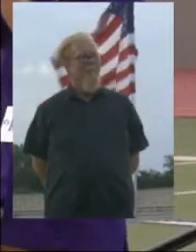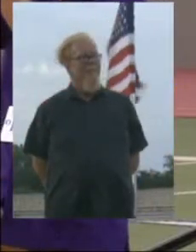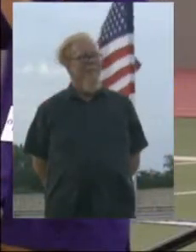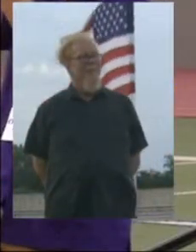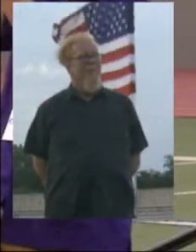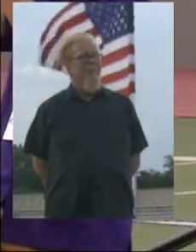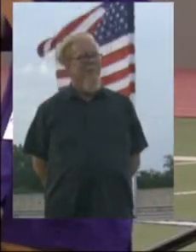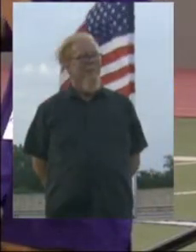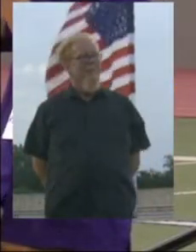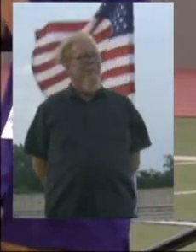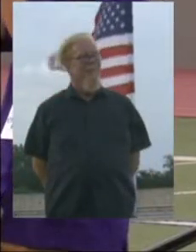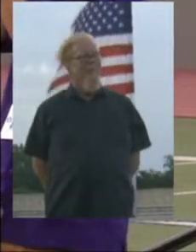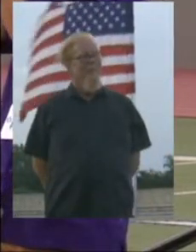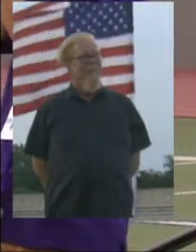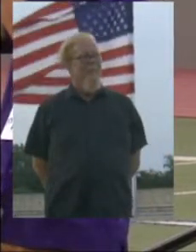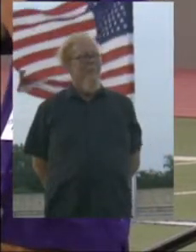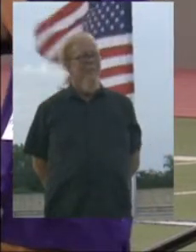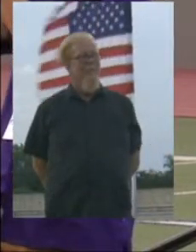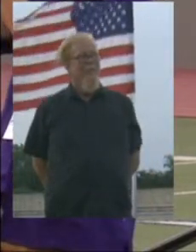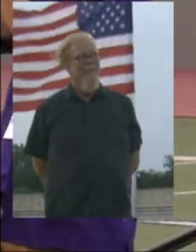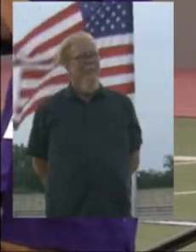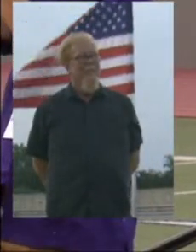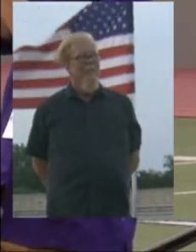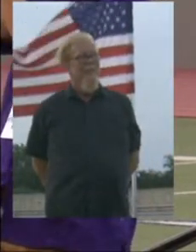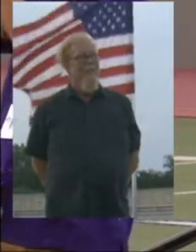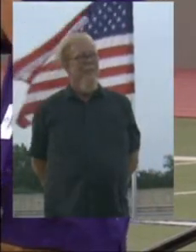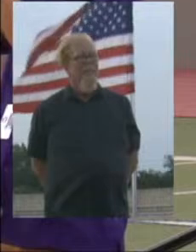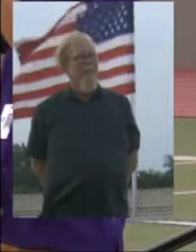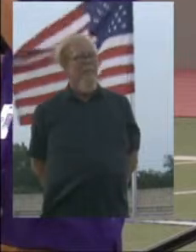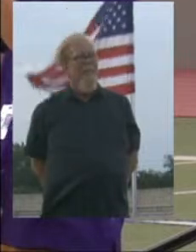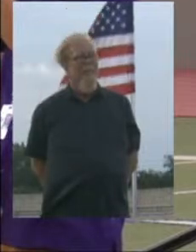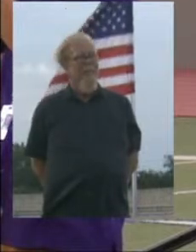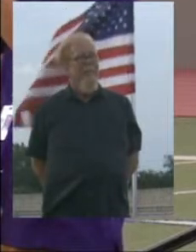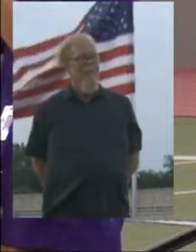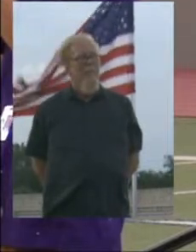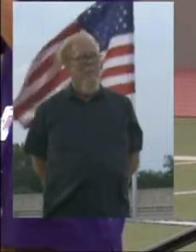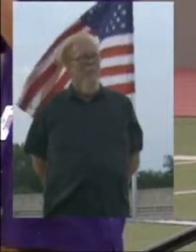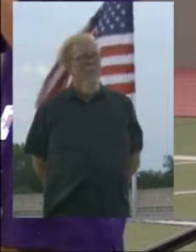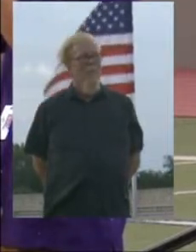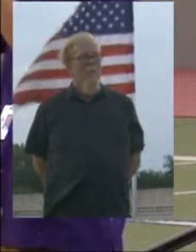Dios, indivisible, con libertad y justicia para todos.